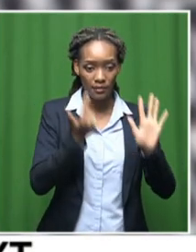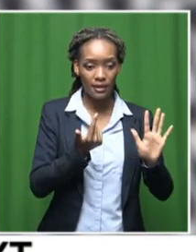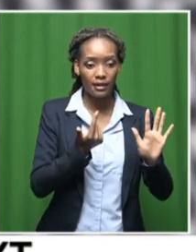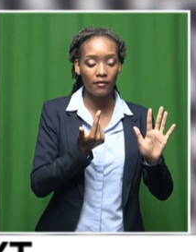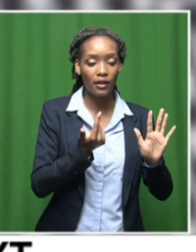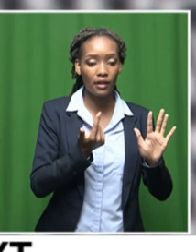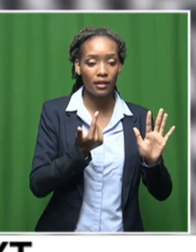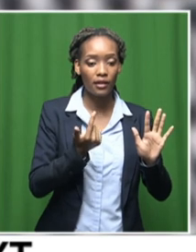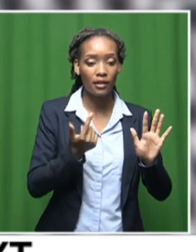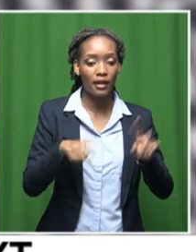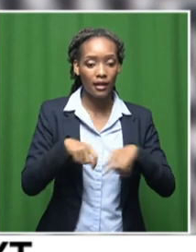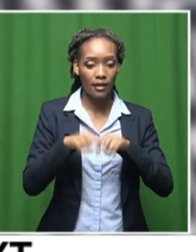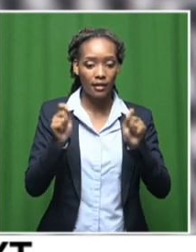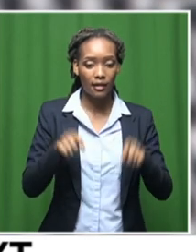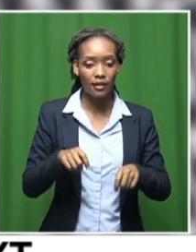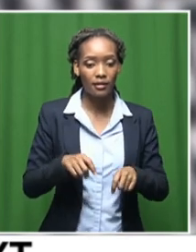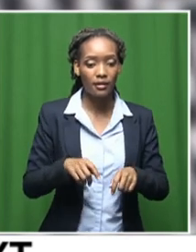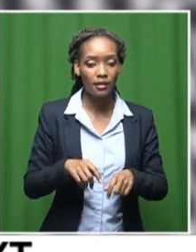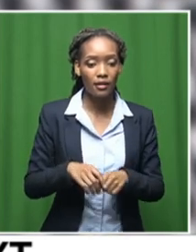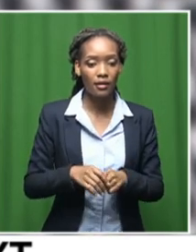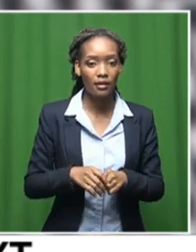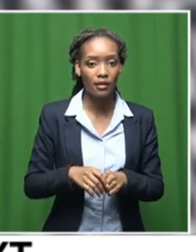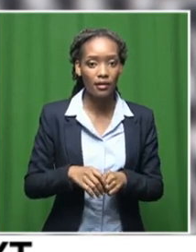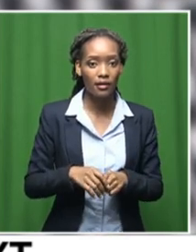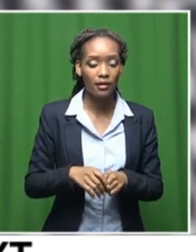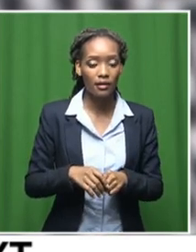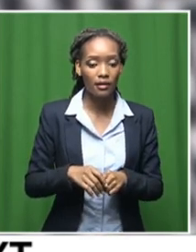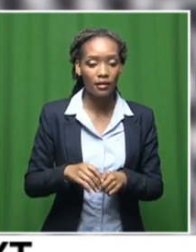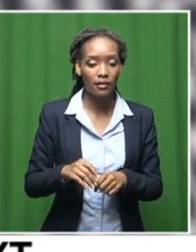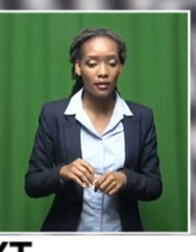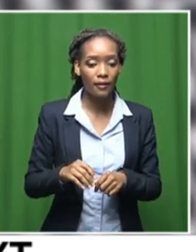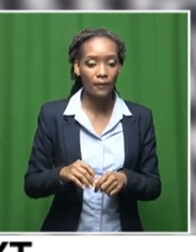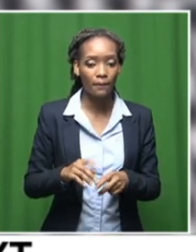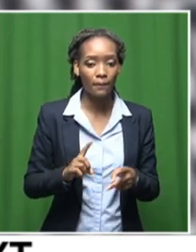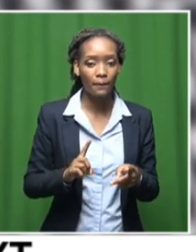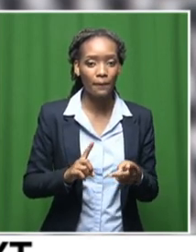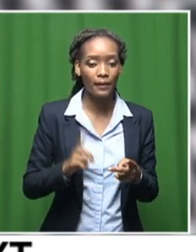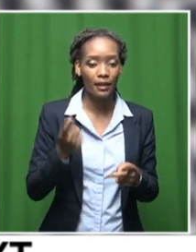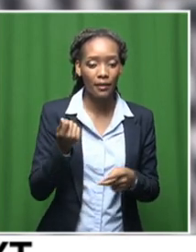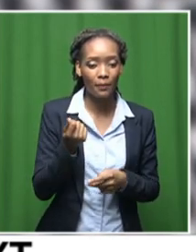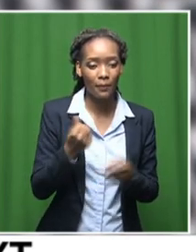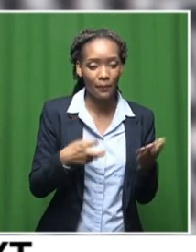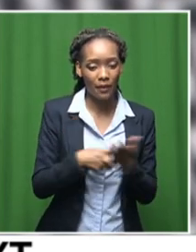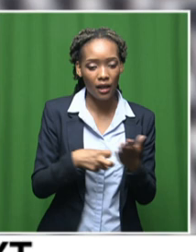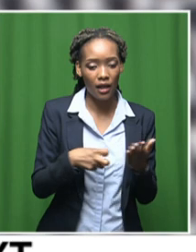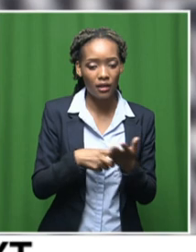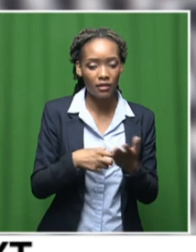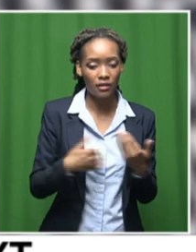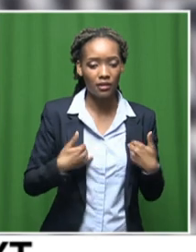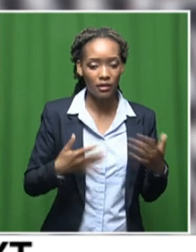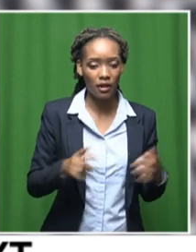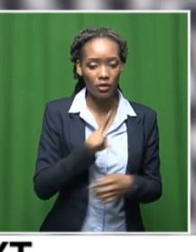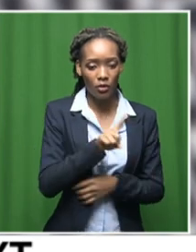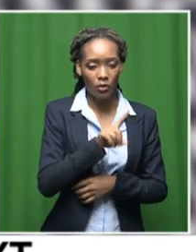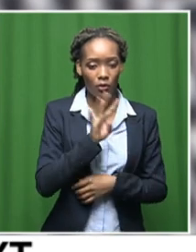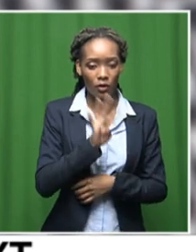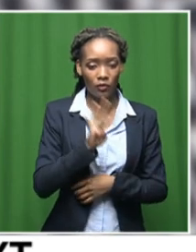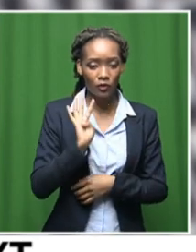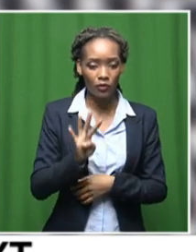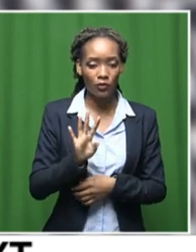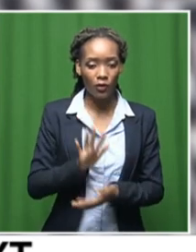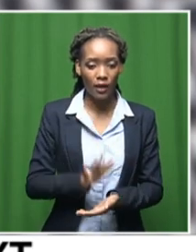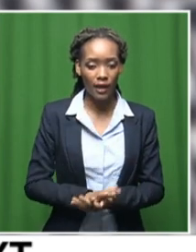Theatre. That will be in the Golden Arrow Studio. Prices ranging between 144 and